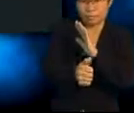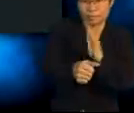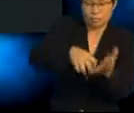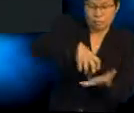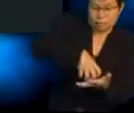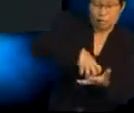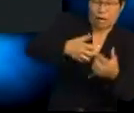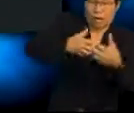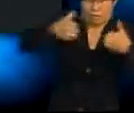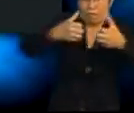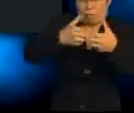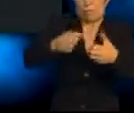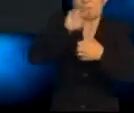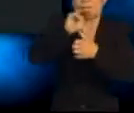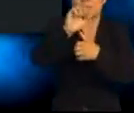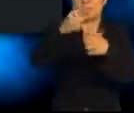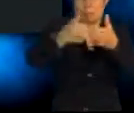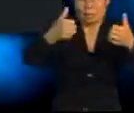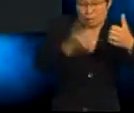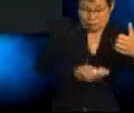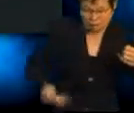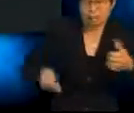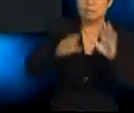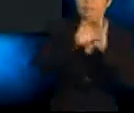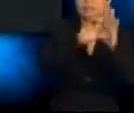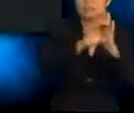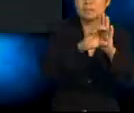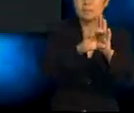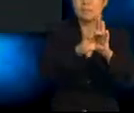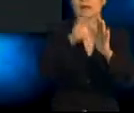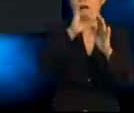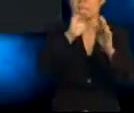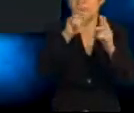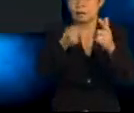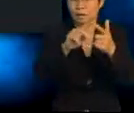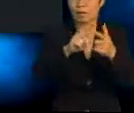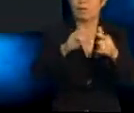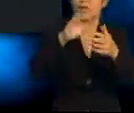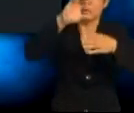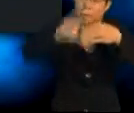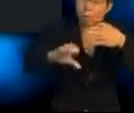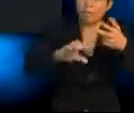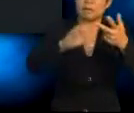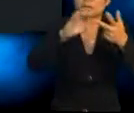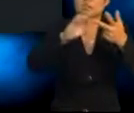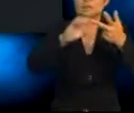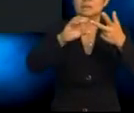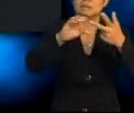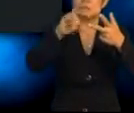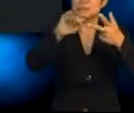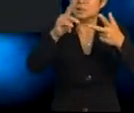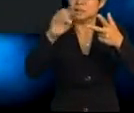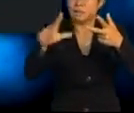to attract magnetic materials such as iron, cobalt, nickel,